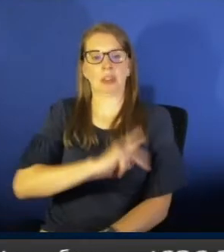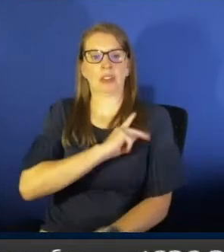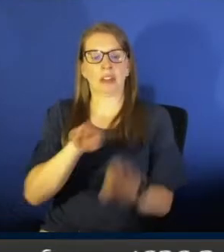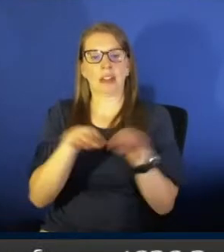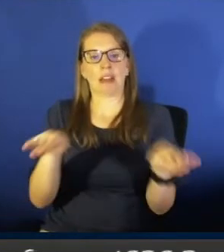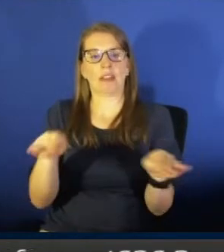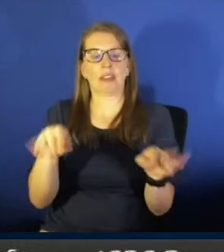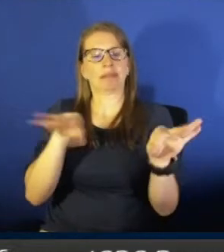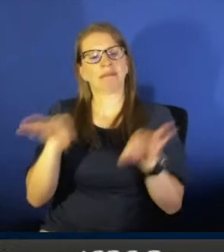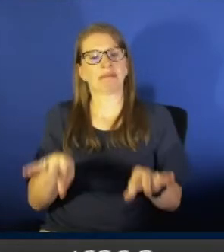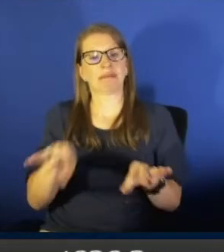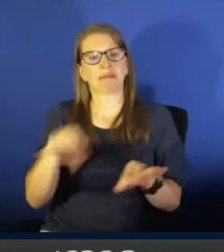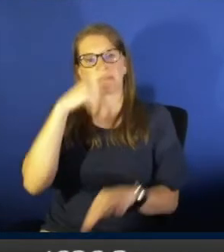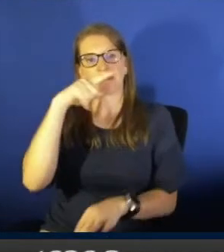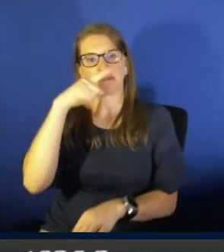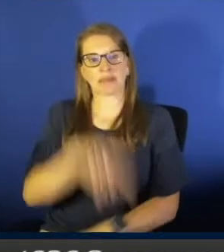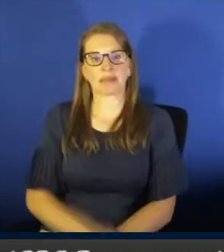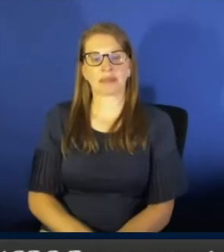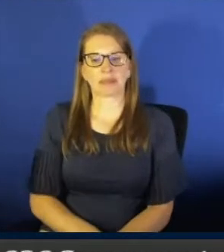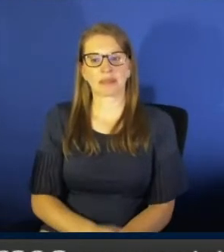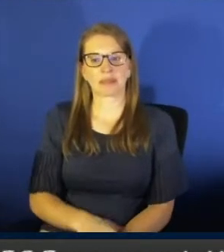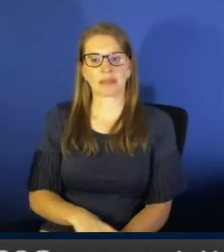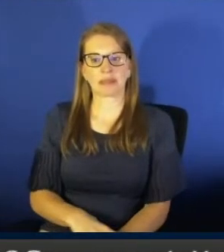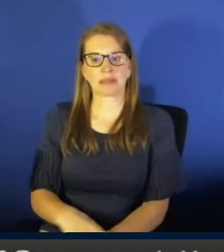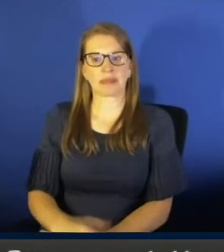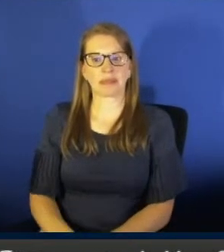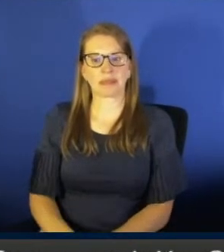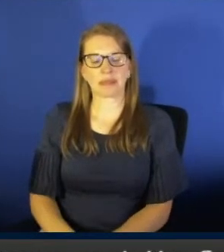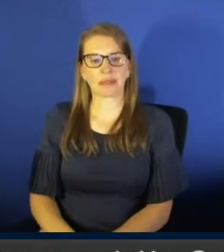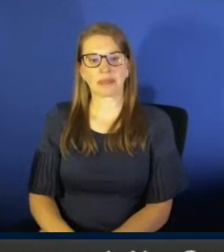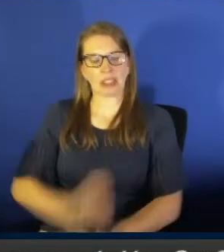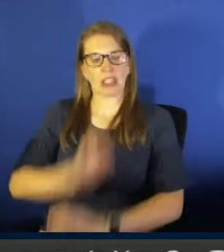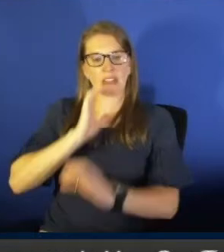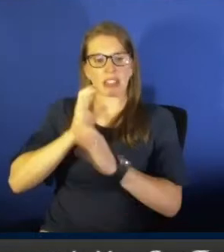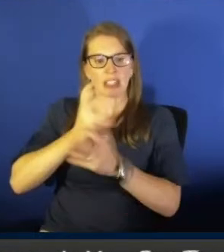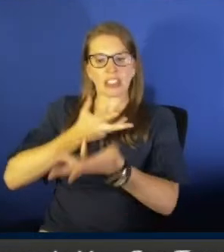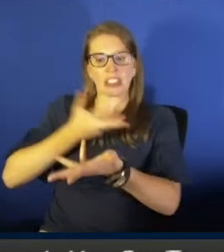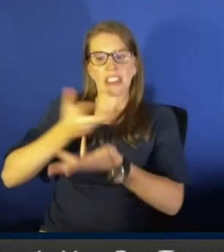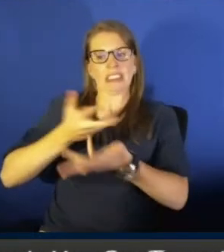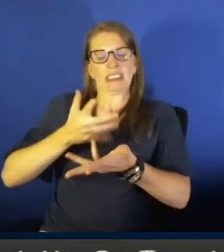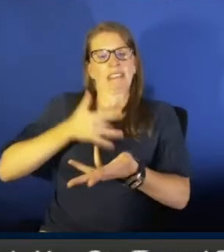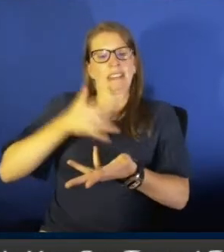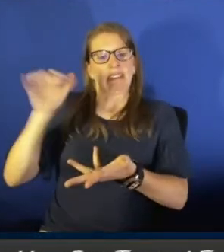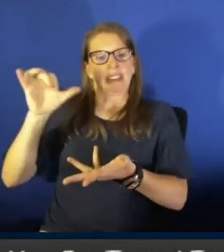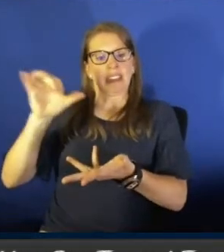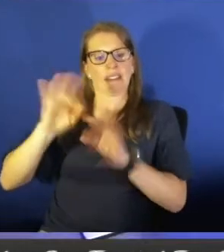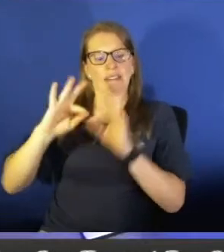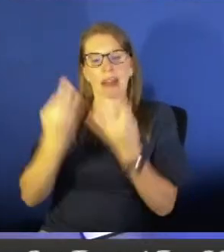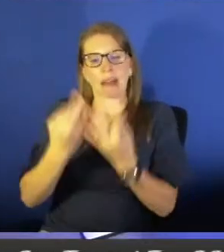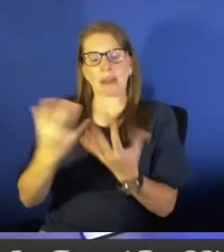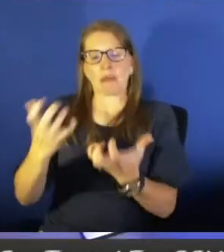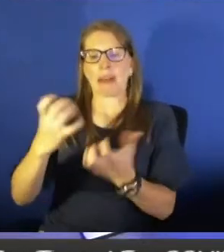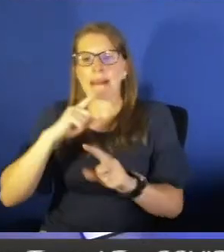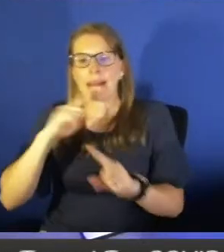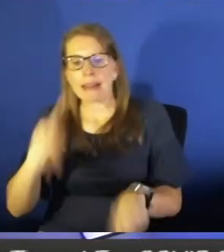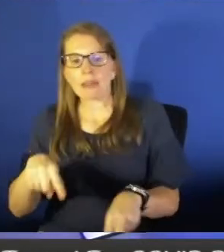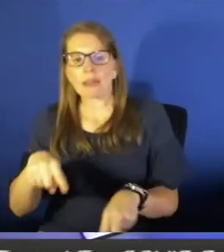that, just what it's like to have these conversations, and there are families wanting answers,